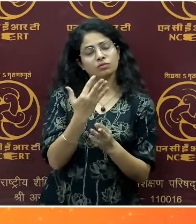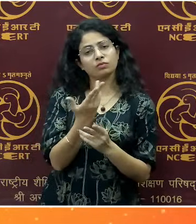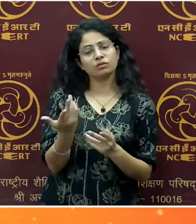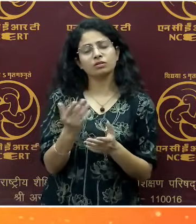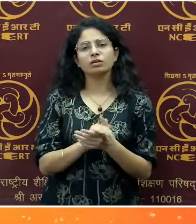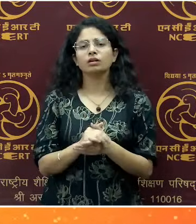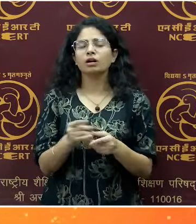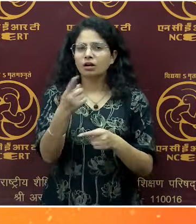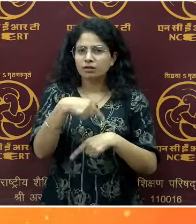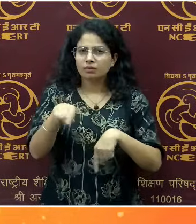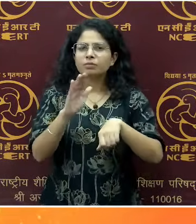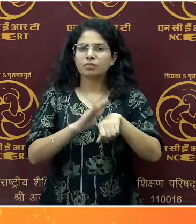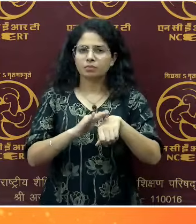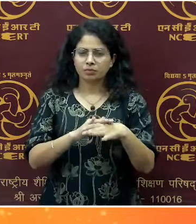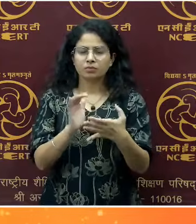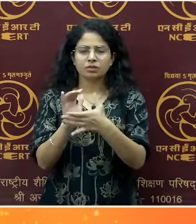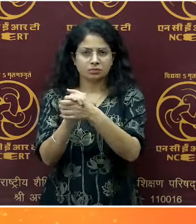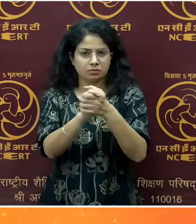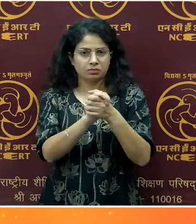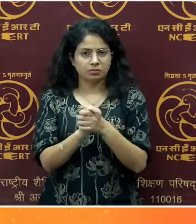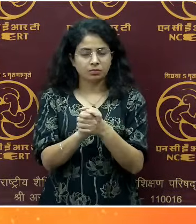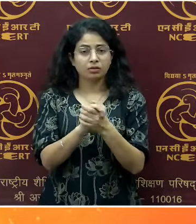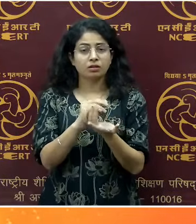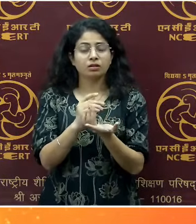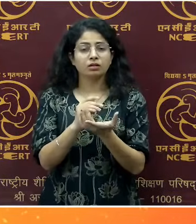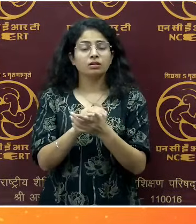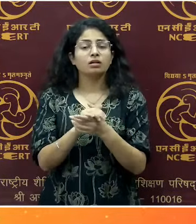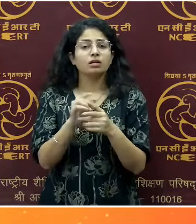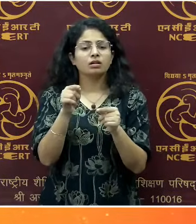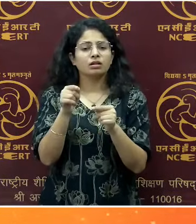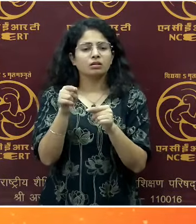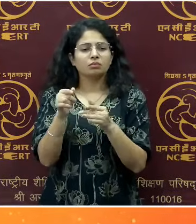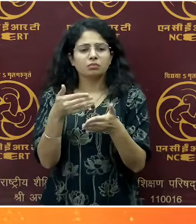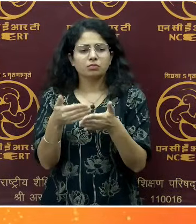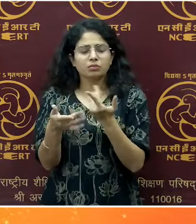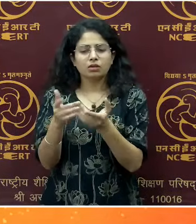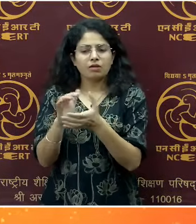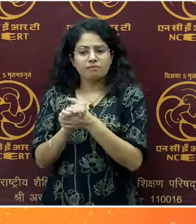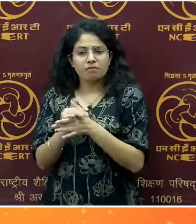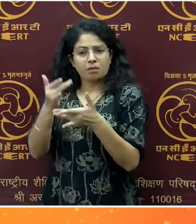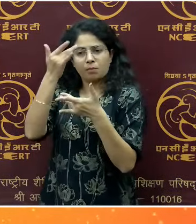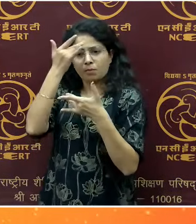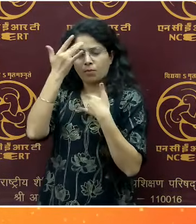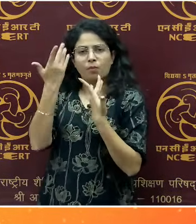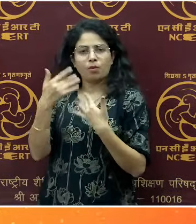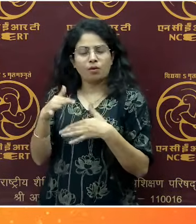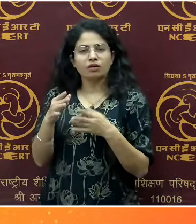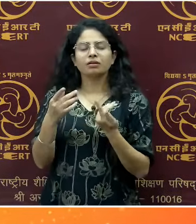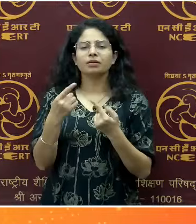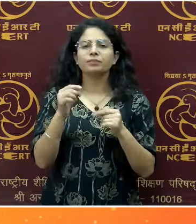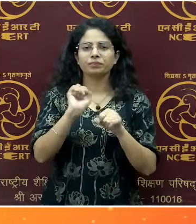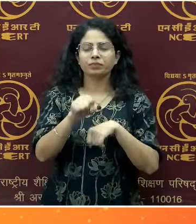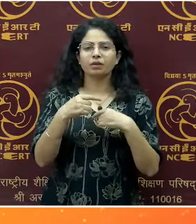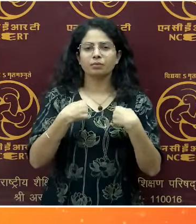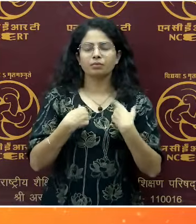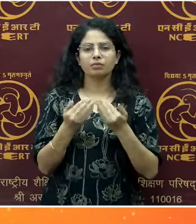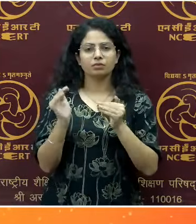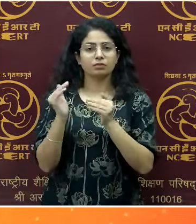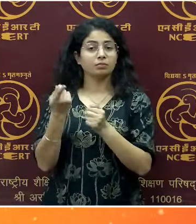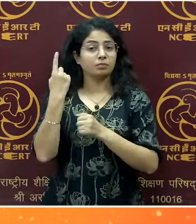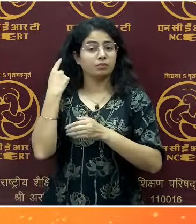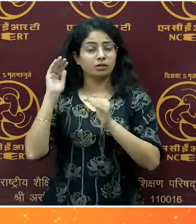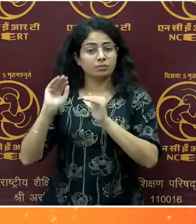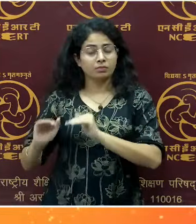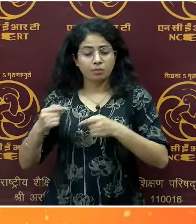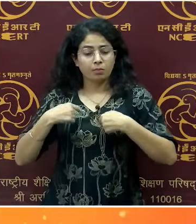Have you ever helped a friend who was in need or who was sick? Yes, when I was a kid, I was in school and one